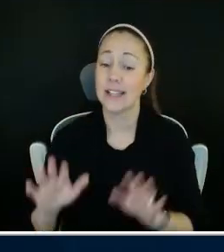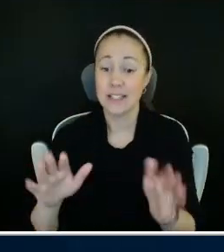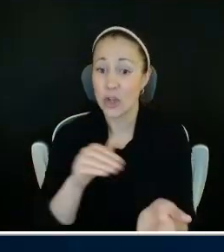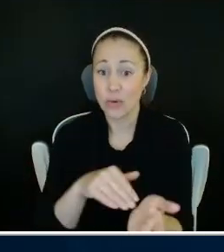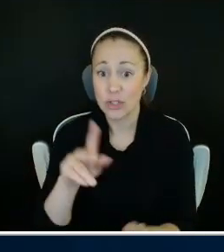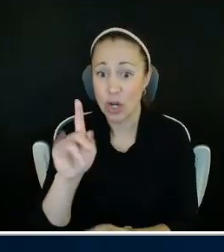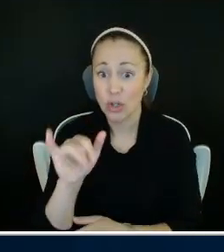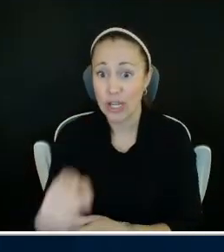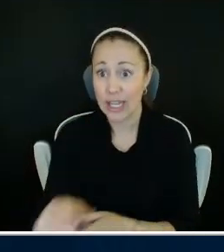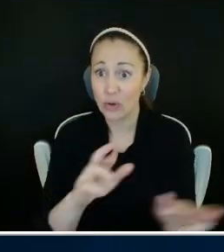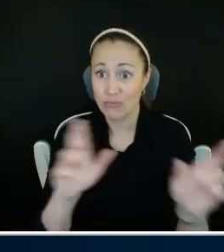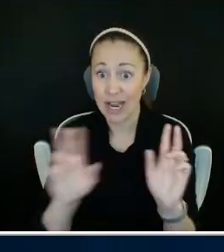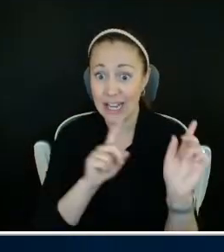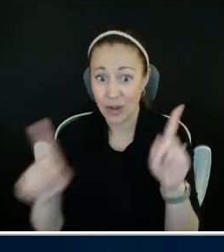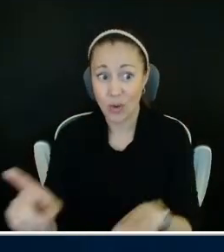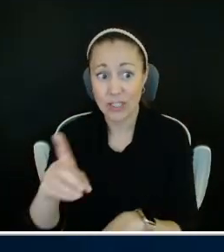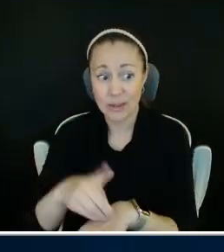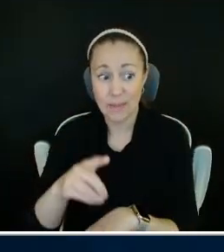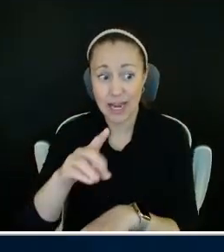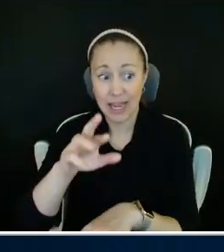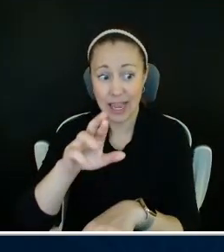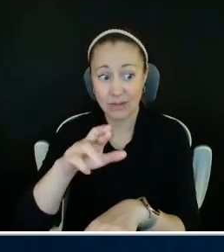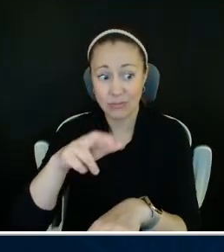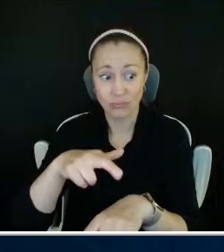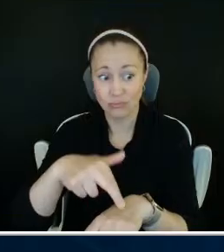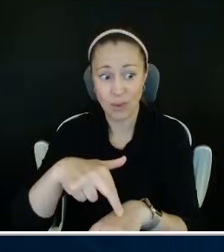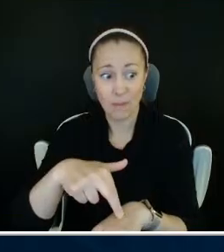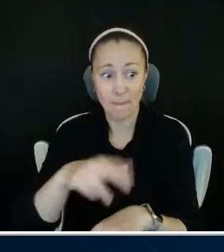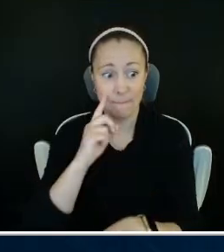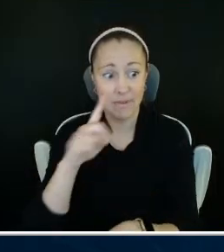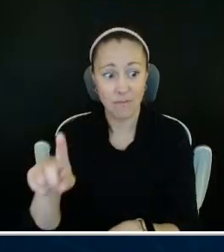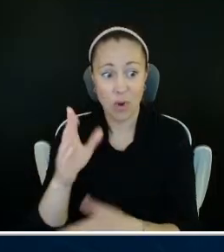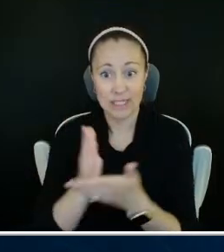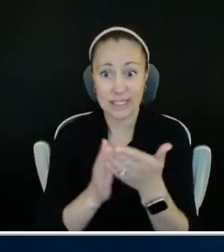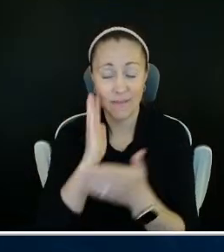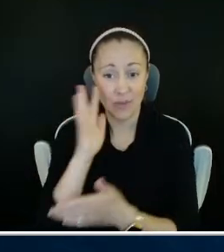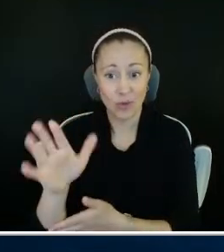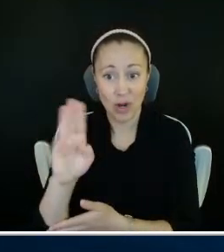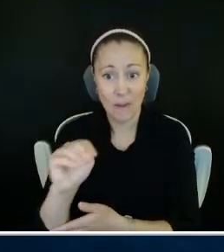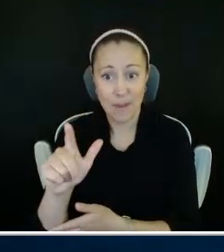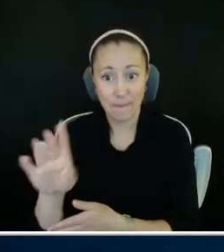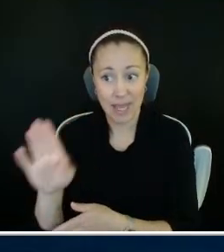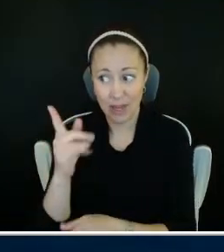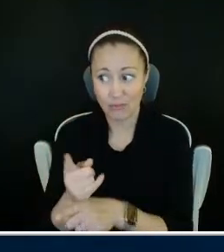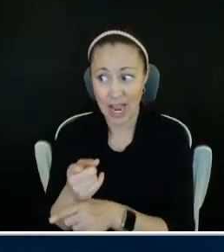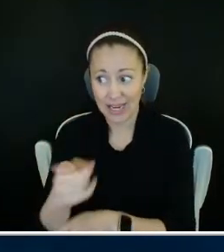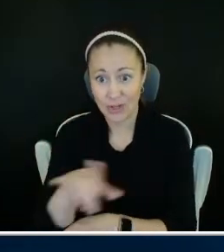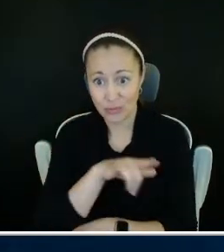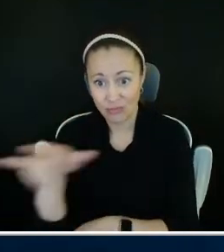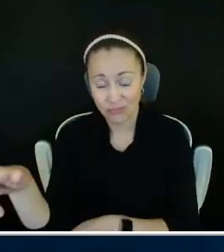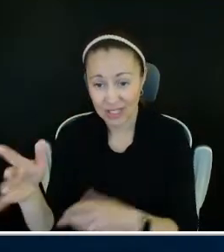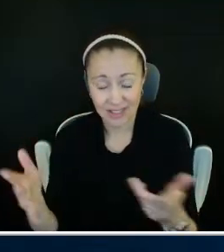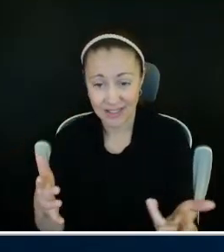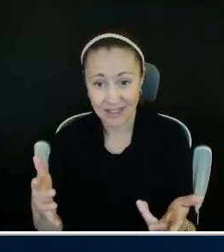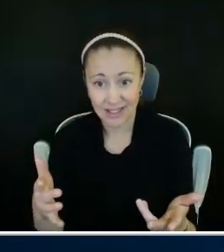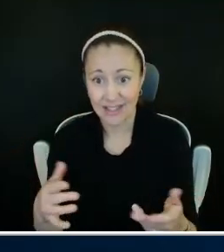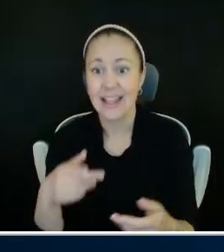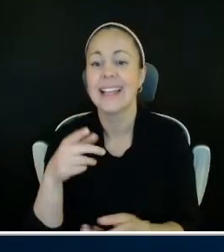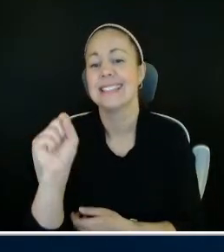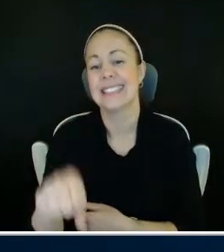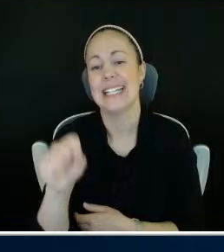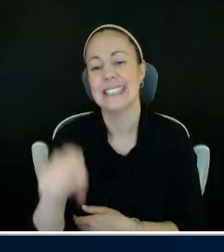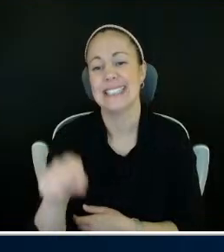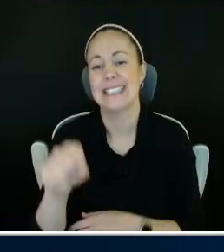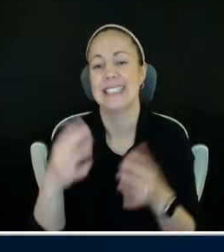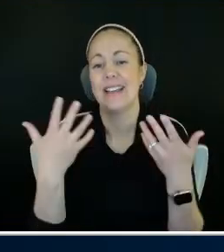some physicals for some future MLBers. Yeah, that's the thing, is that getting on the plane, got here